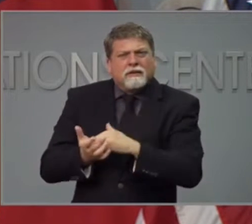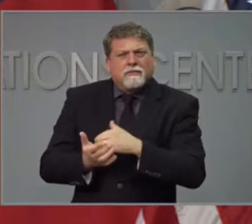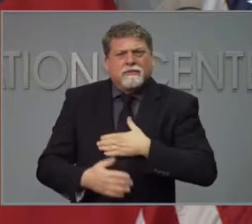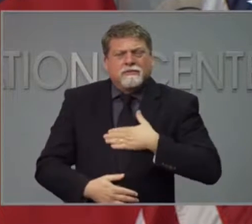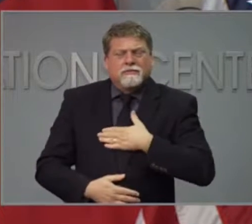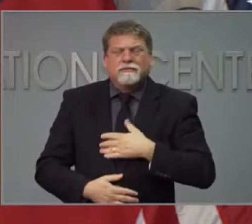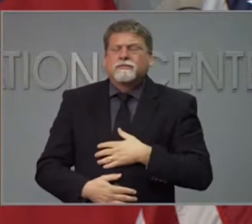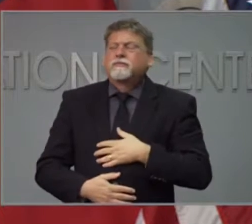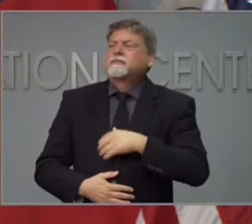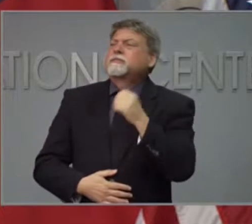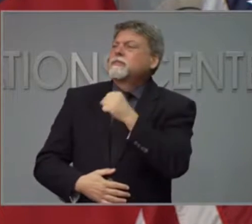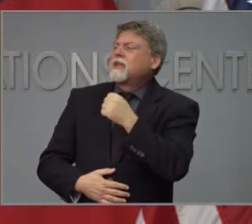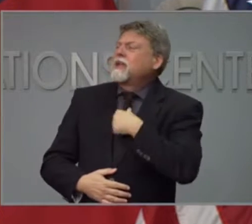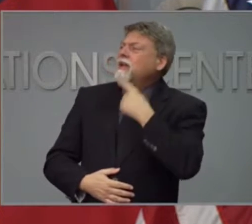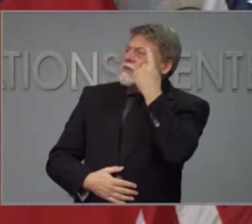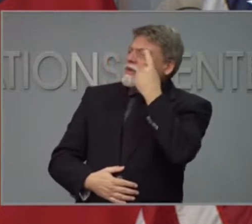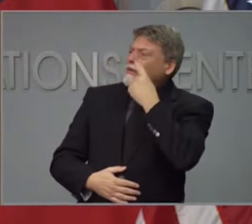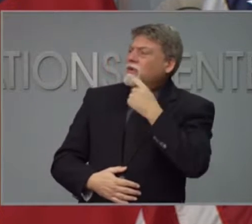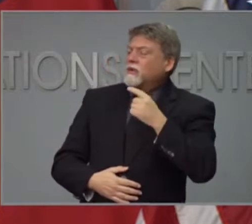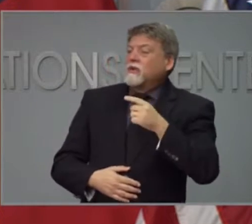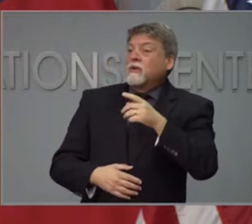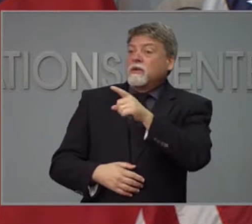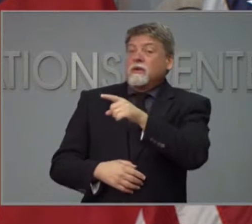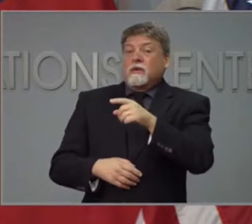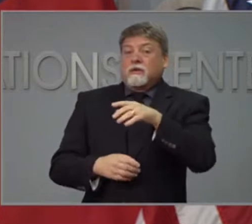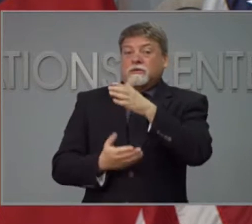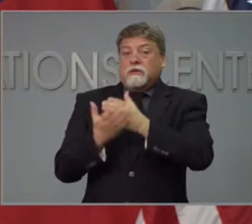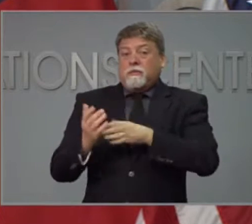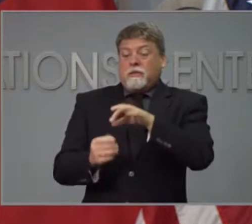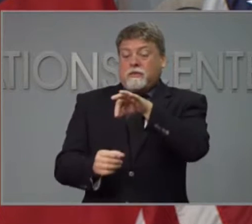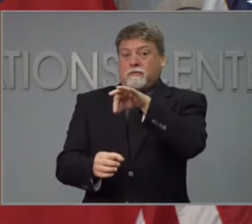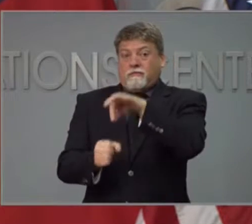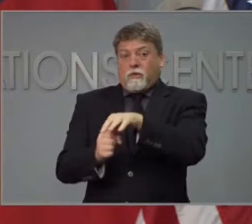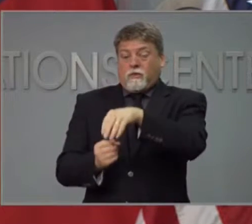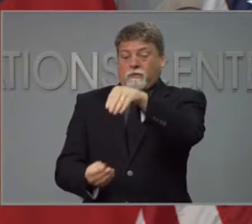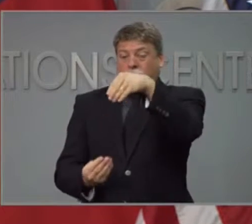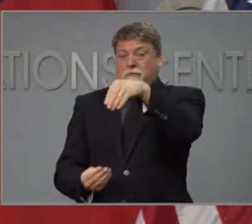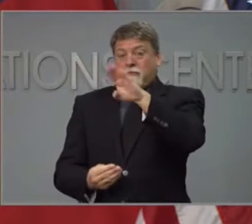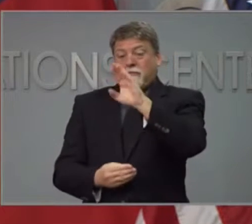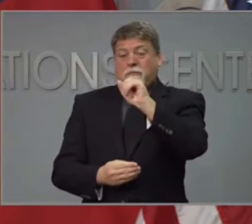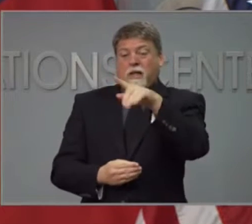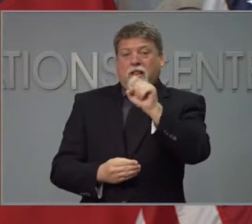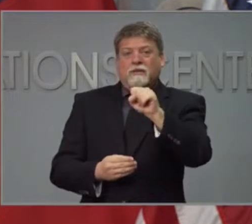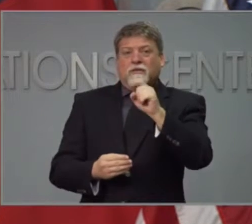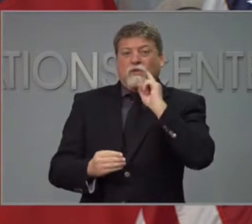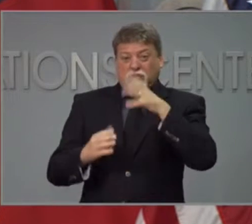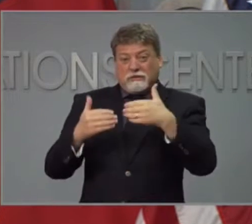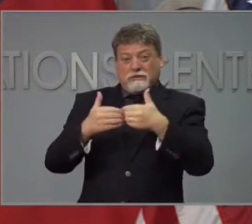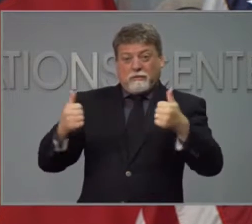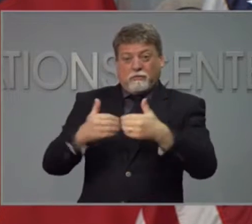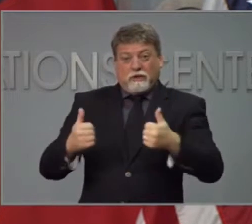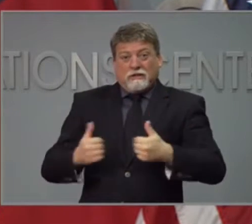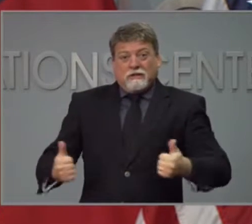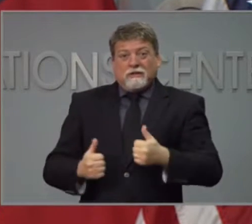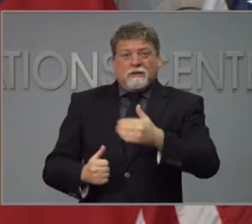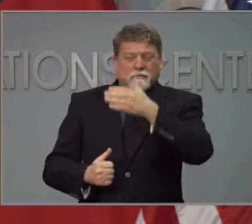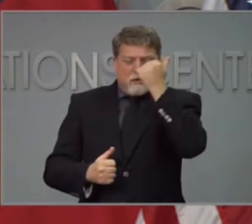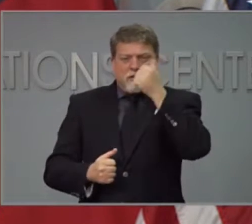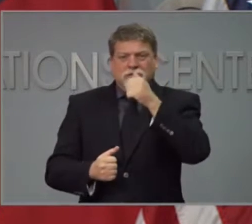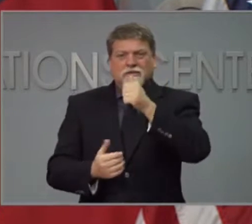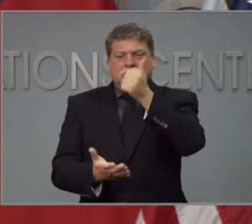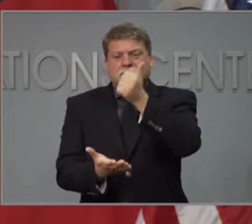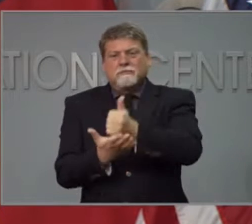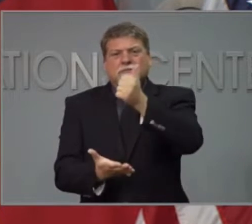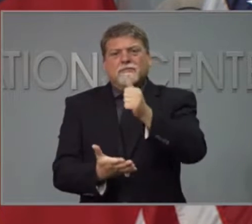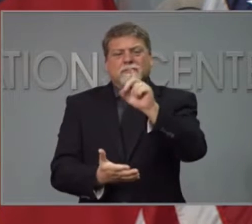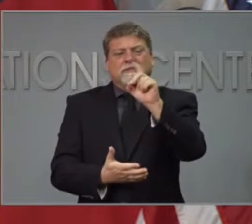Yeah, I'm wondering if you're going to segregate ballots in some states. If it comes in after a certain date, but before the final date, they're going to say, all